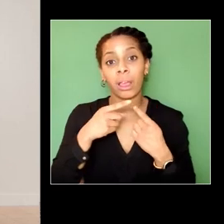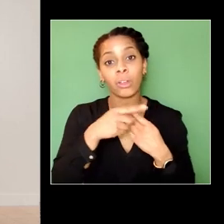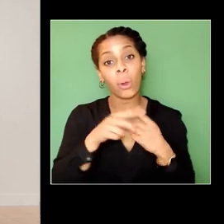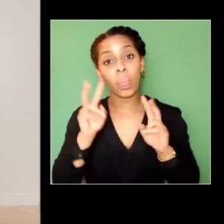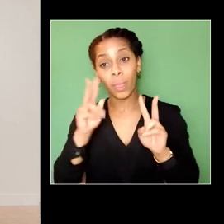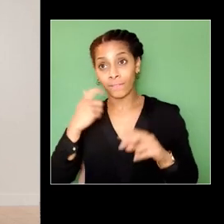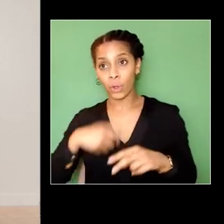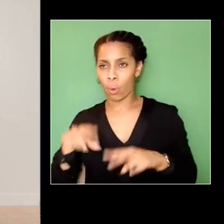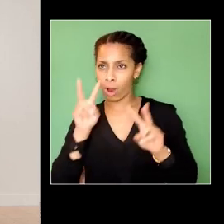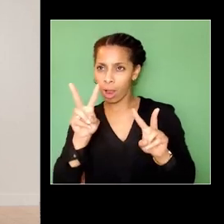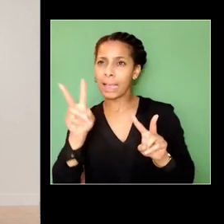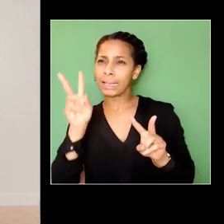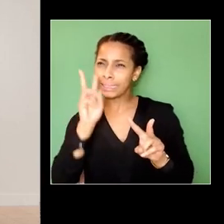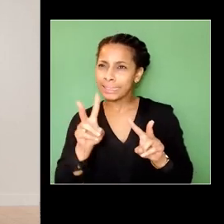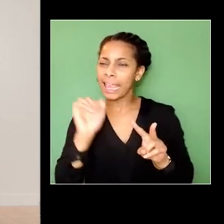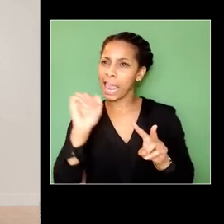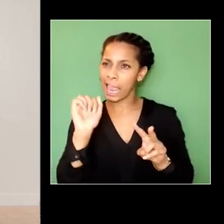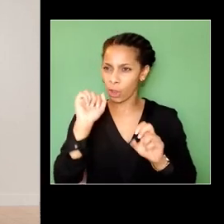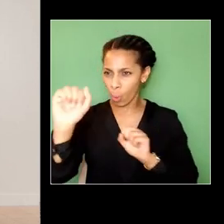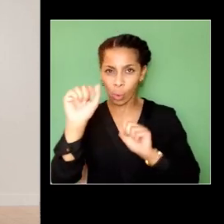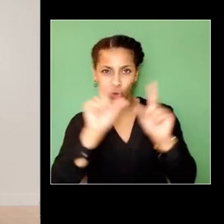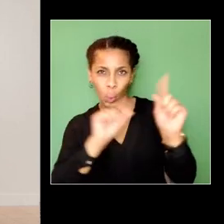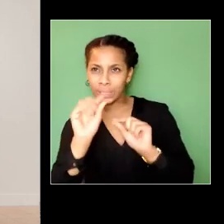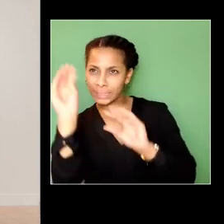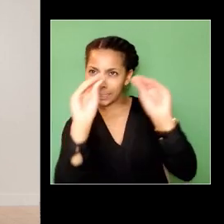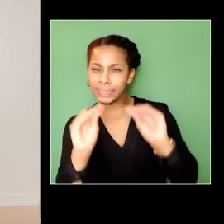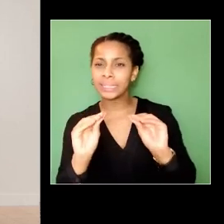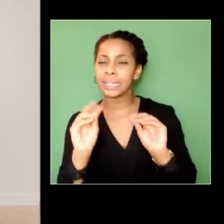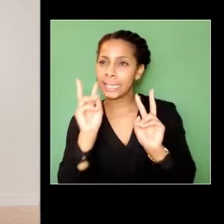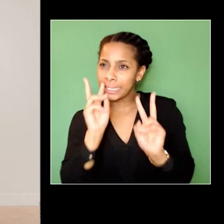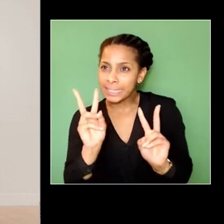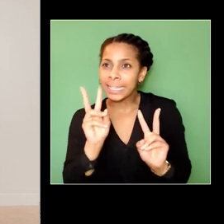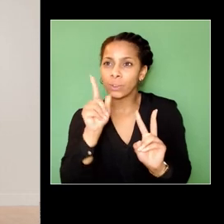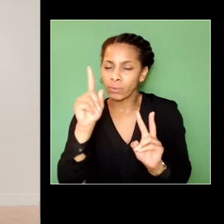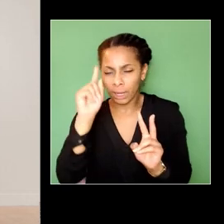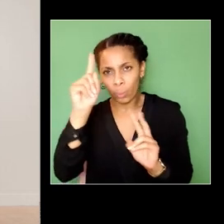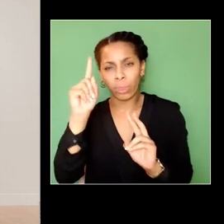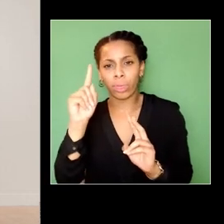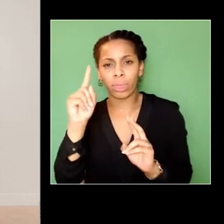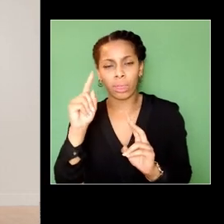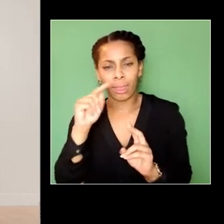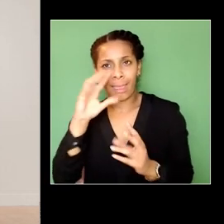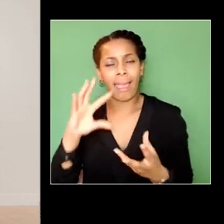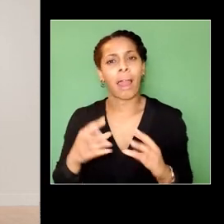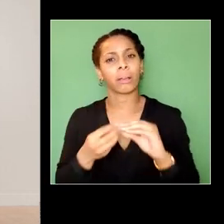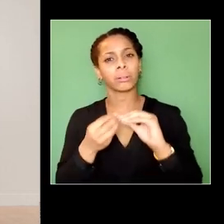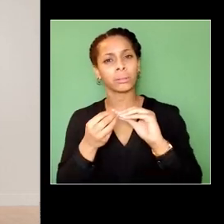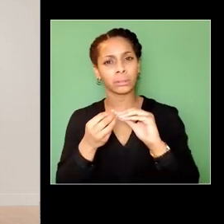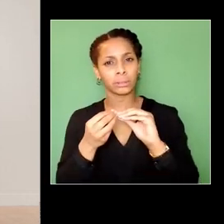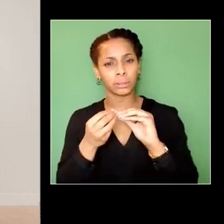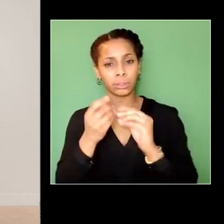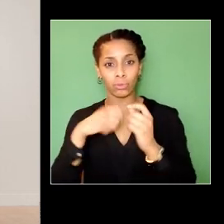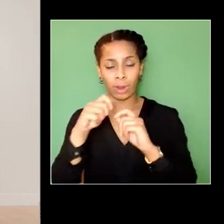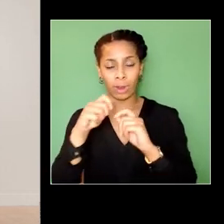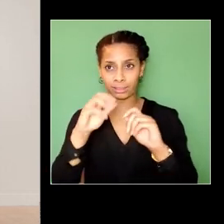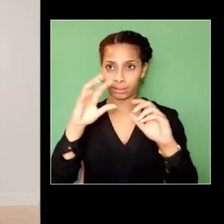made, and you make them with an elegance, right, that then creates the total out of those sort of